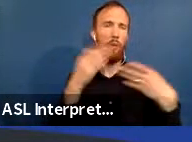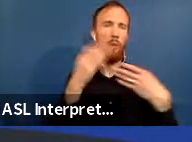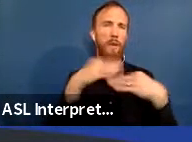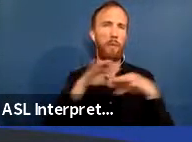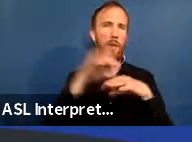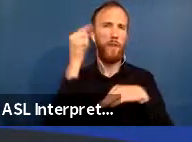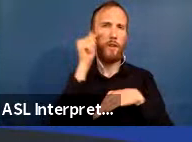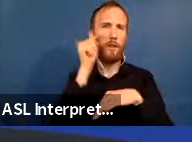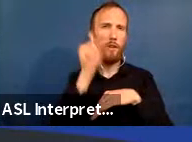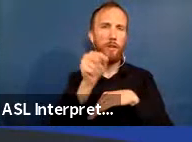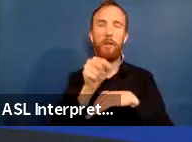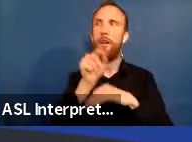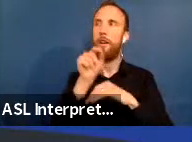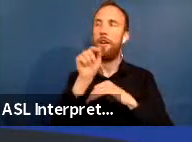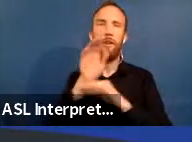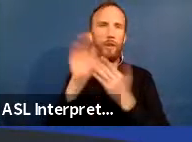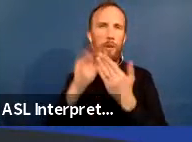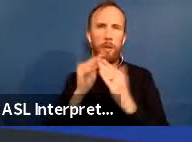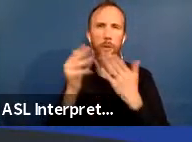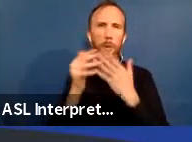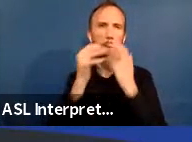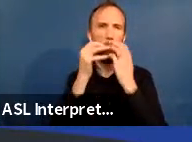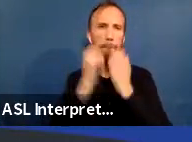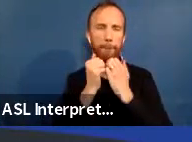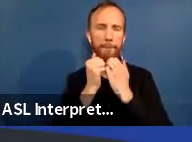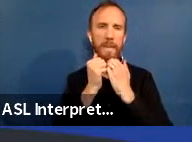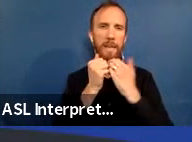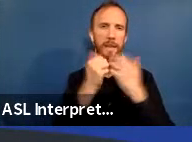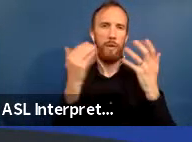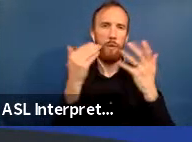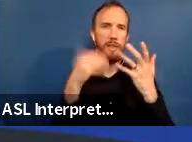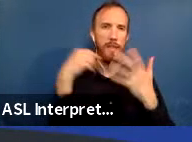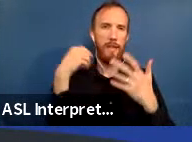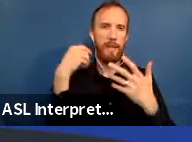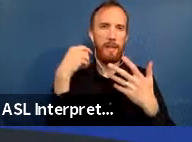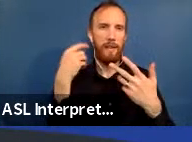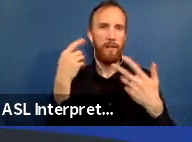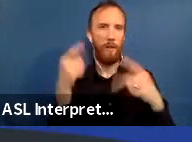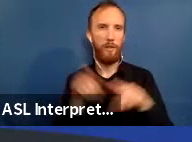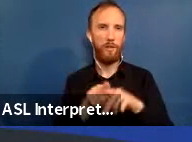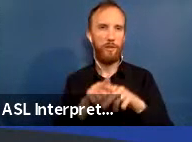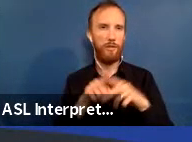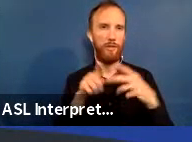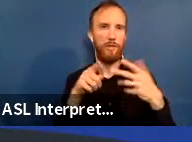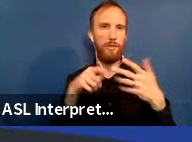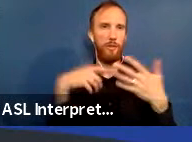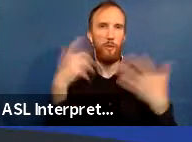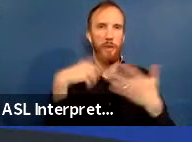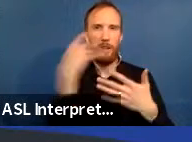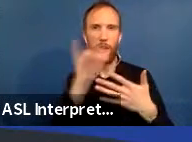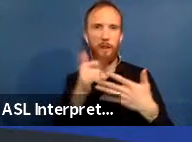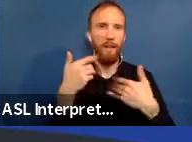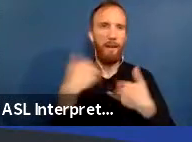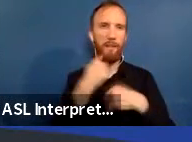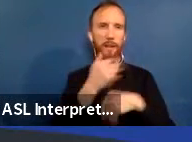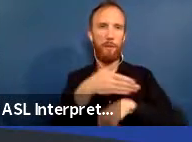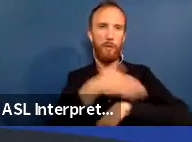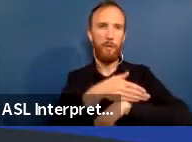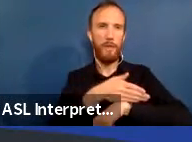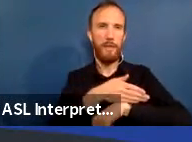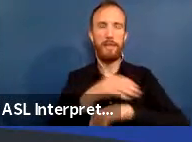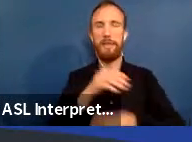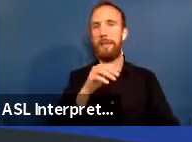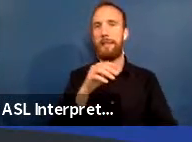Think really about like, what does a school improvement facility look like? Like, what would that mean? Director Vinny Dye is going to share